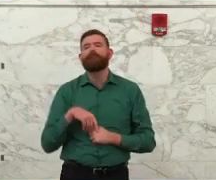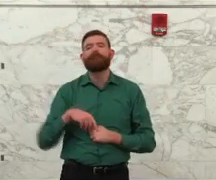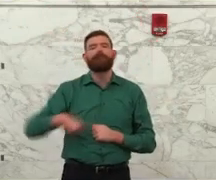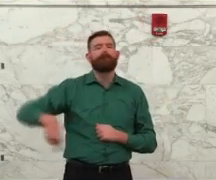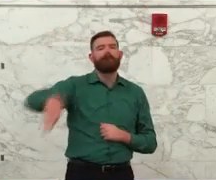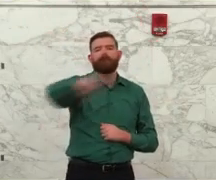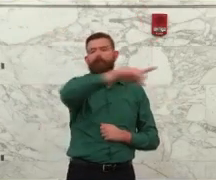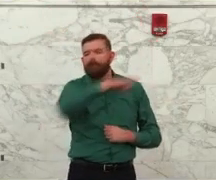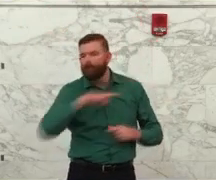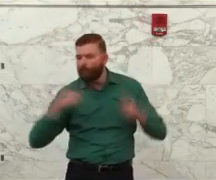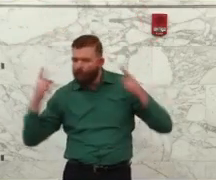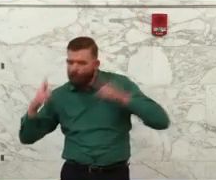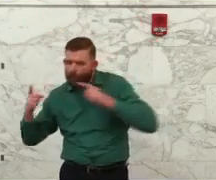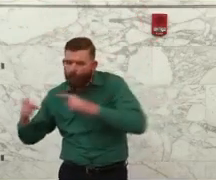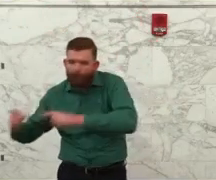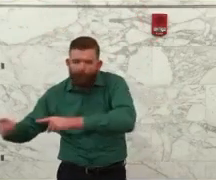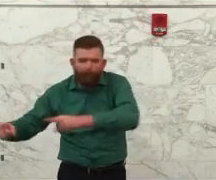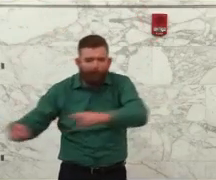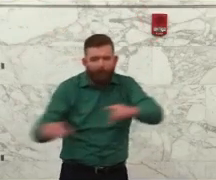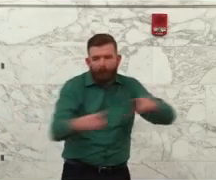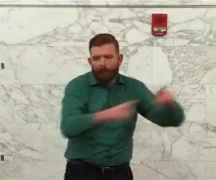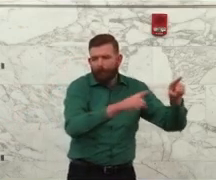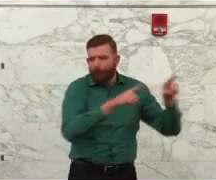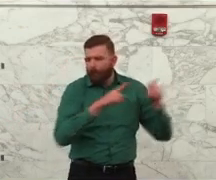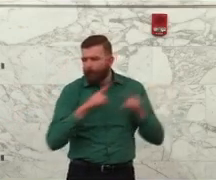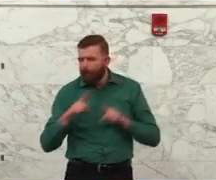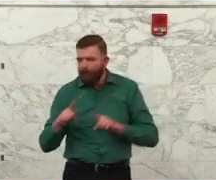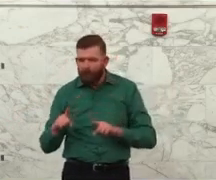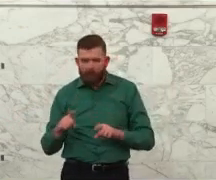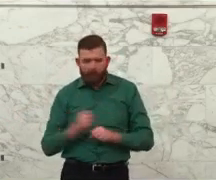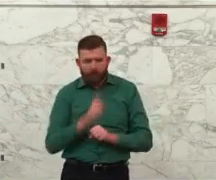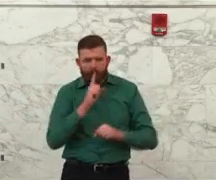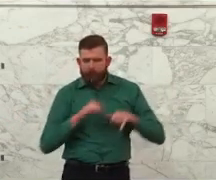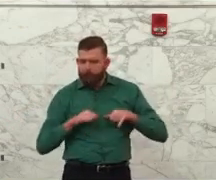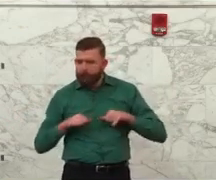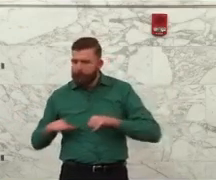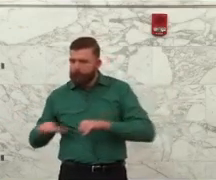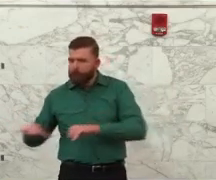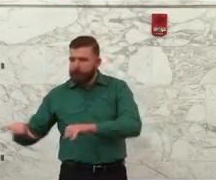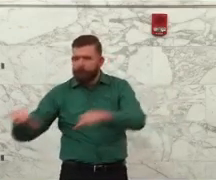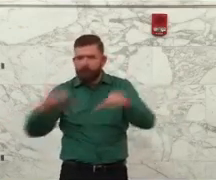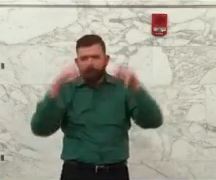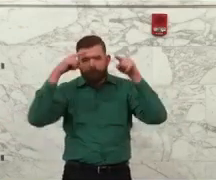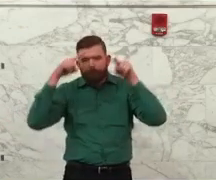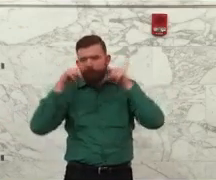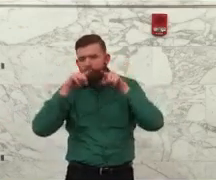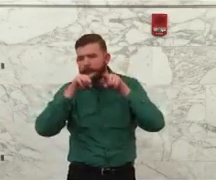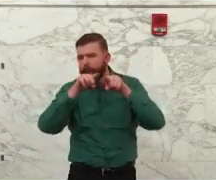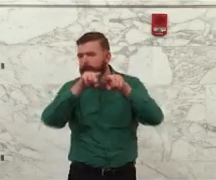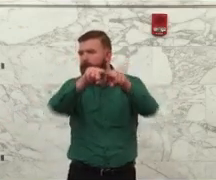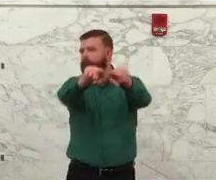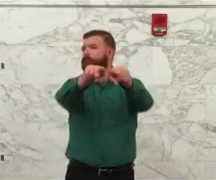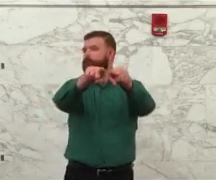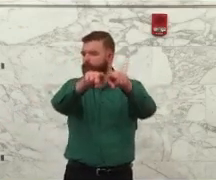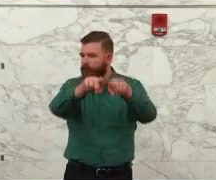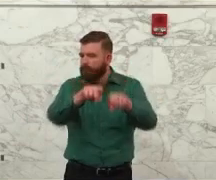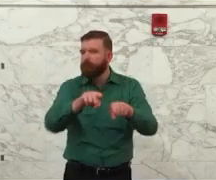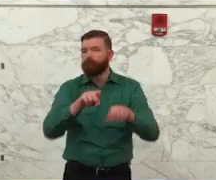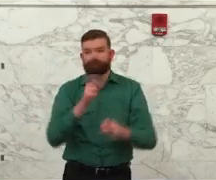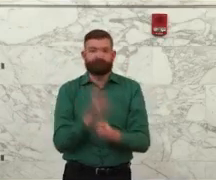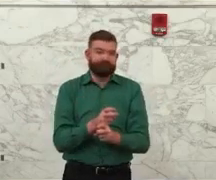not standardizing, practices across the systems was a big ask, and that includes dealing with training,